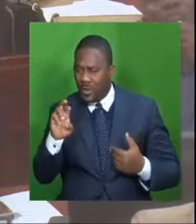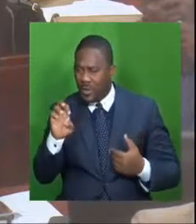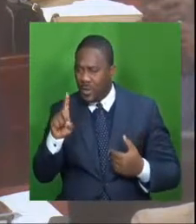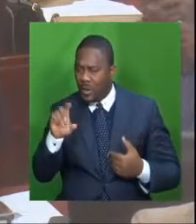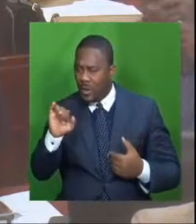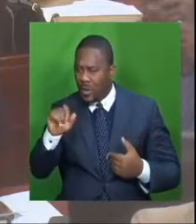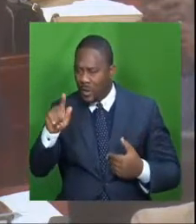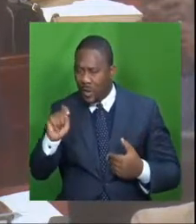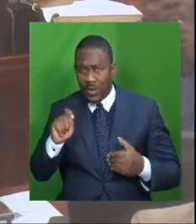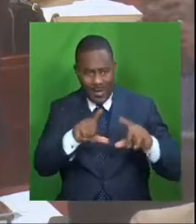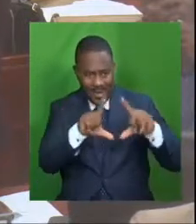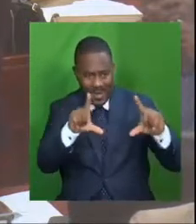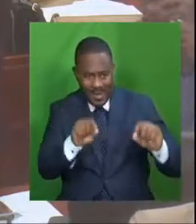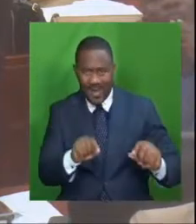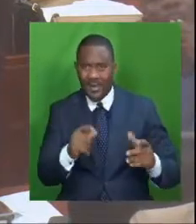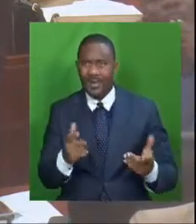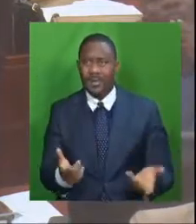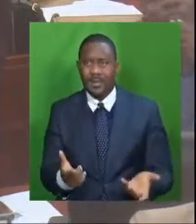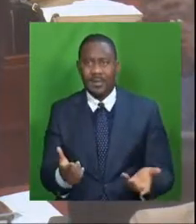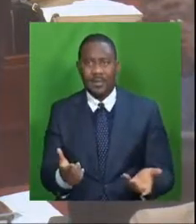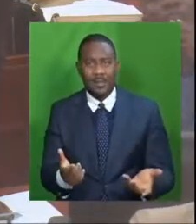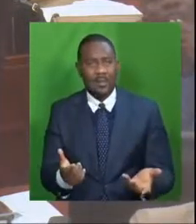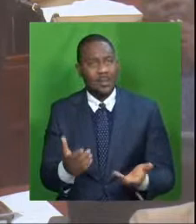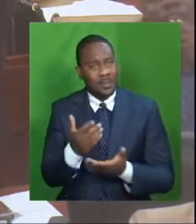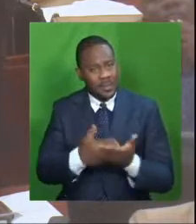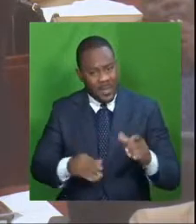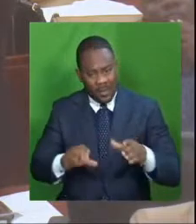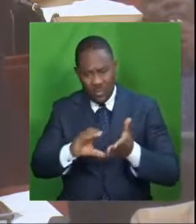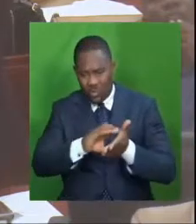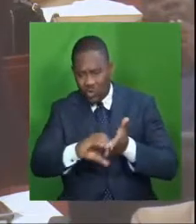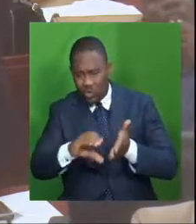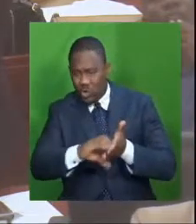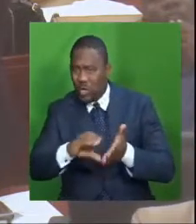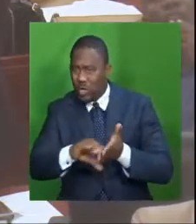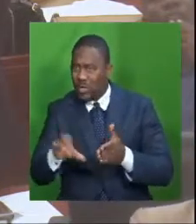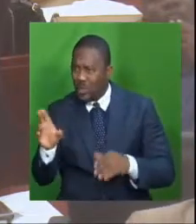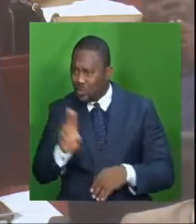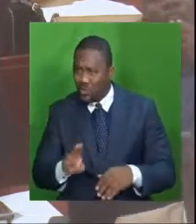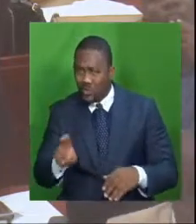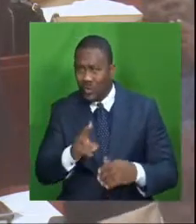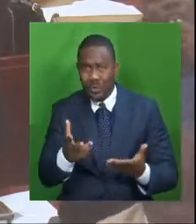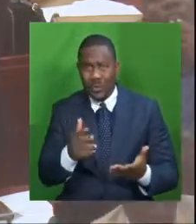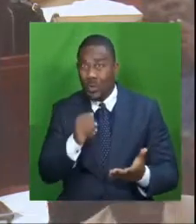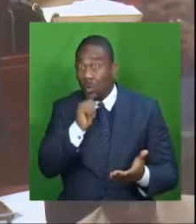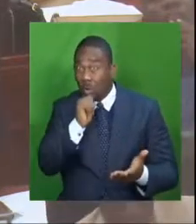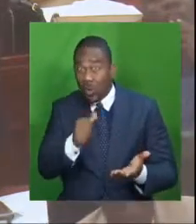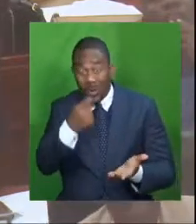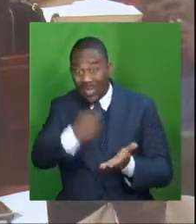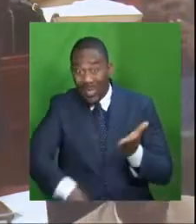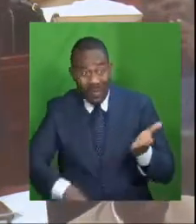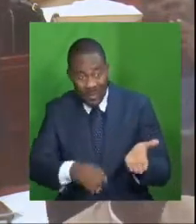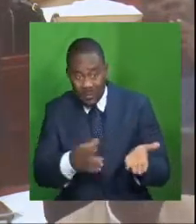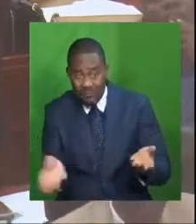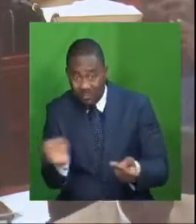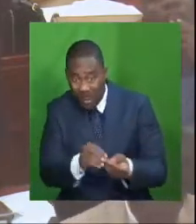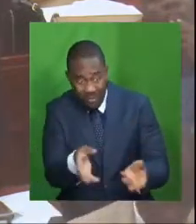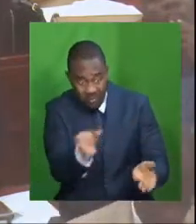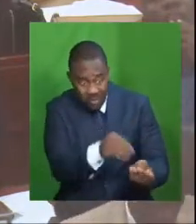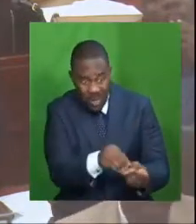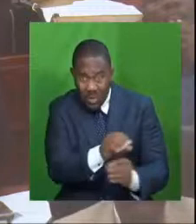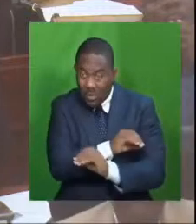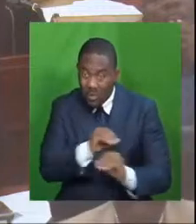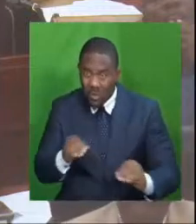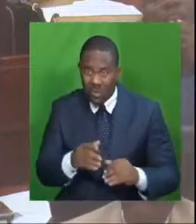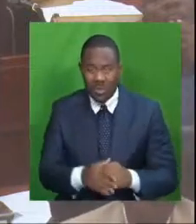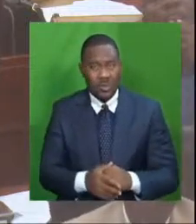failing to tax the person that is using checks for the purposes of transaction business? Mr. Speaker, why are you failing to tax the person